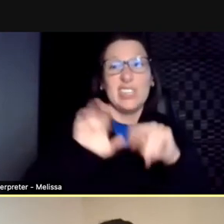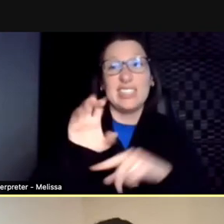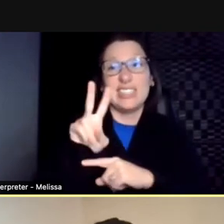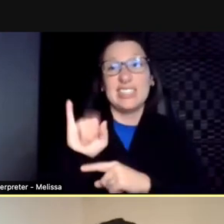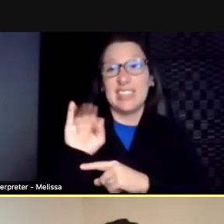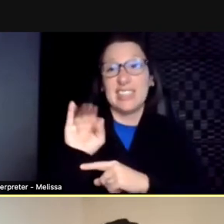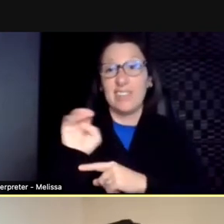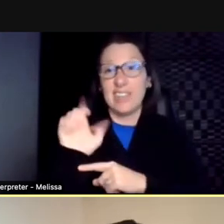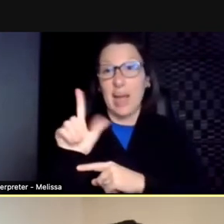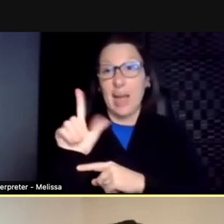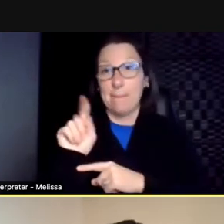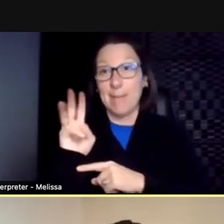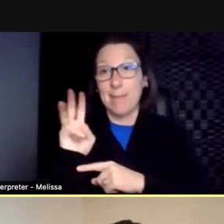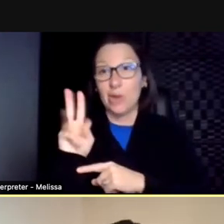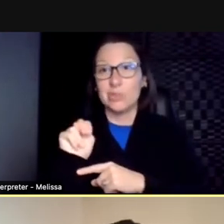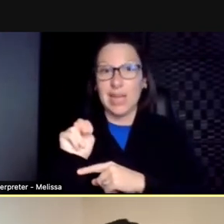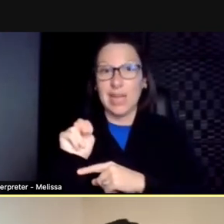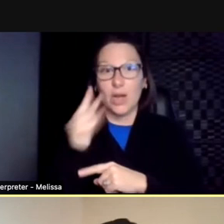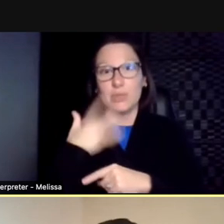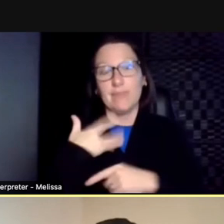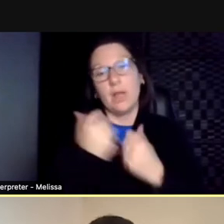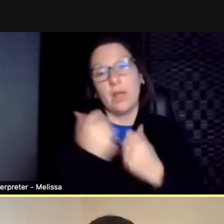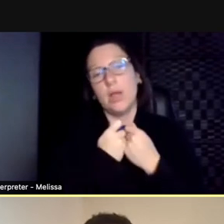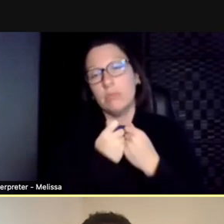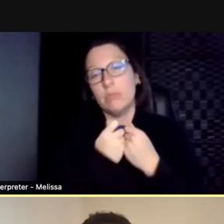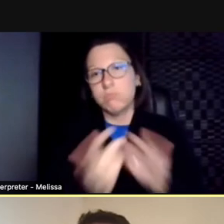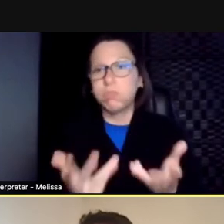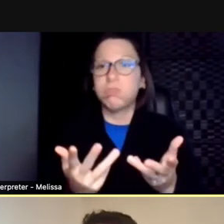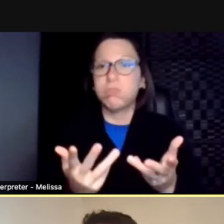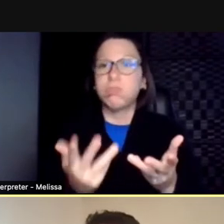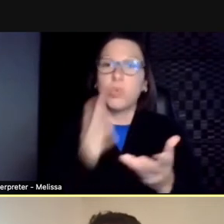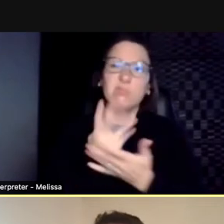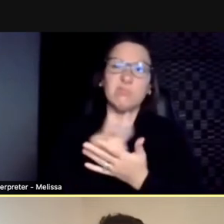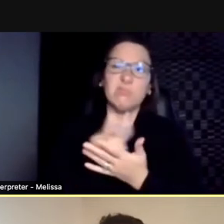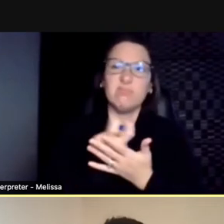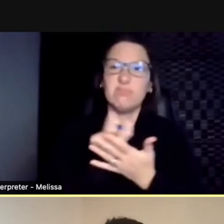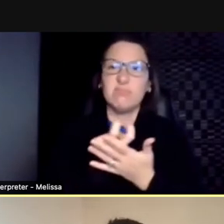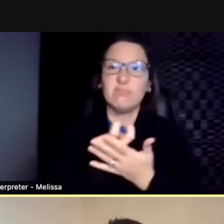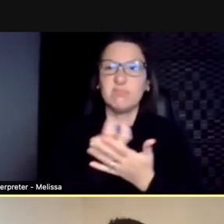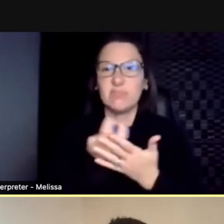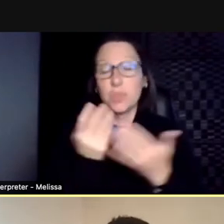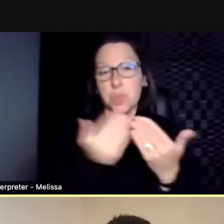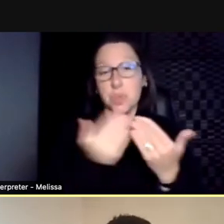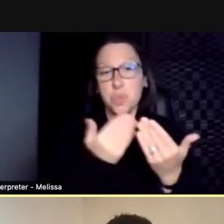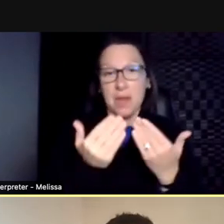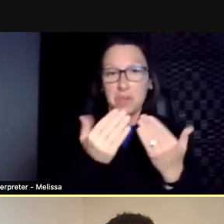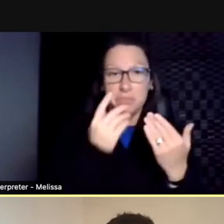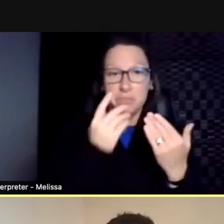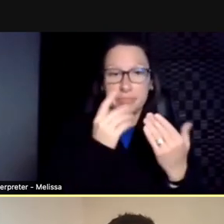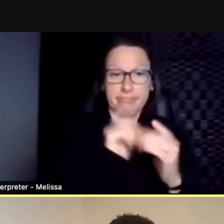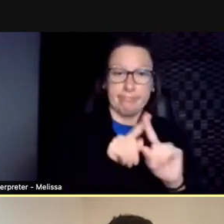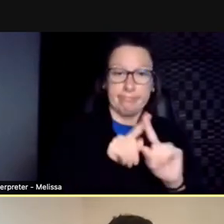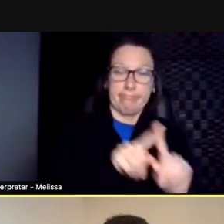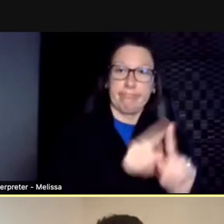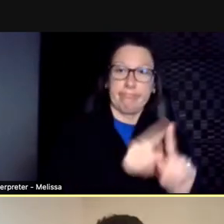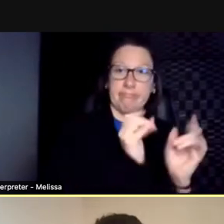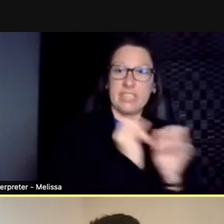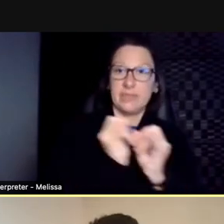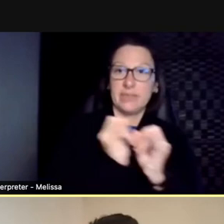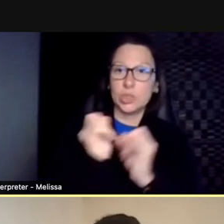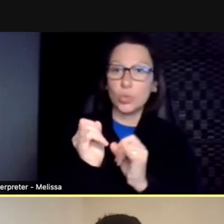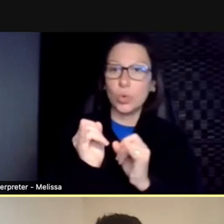the student's burnt out and is going to have, a tantrum, whatever that looks like for the individual student. Or they're just going to